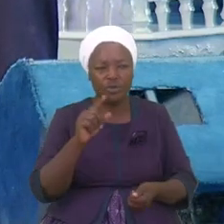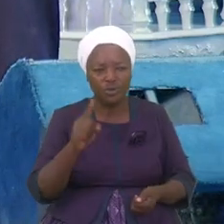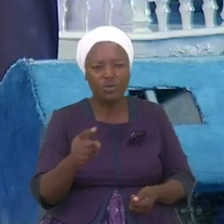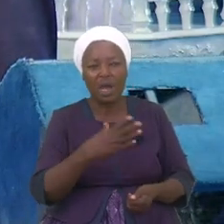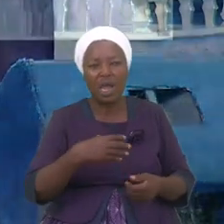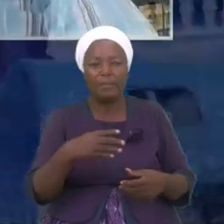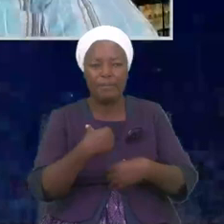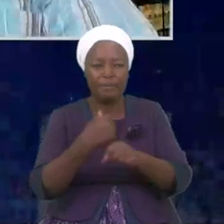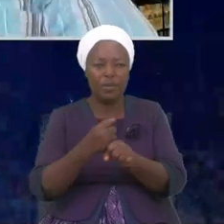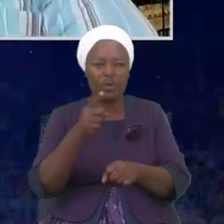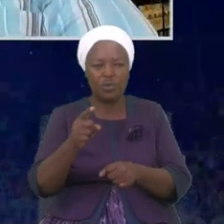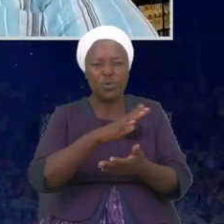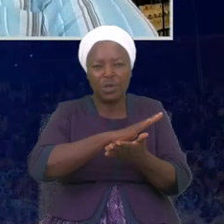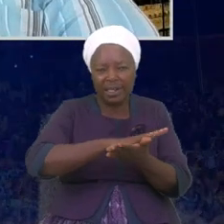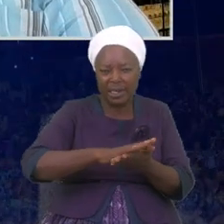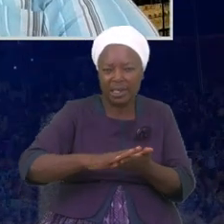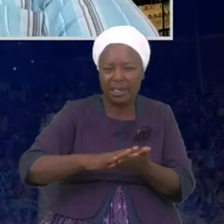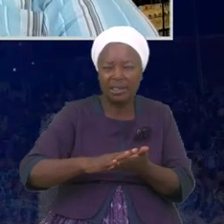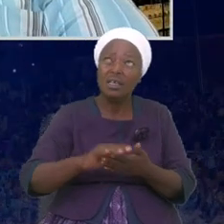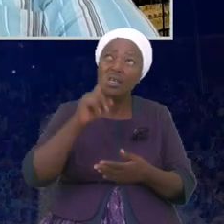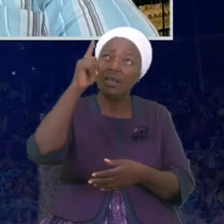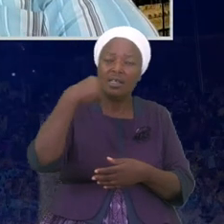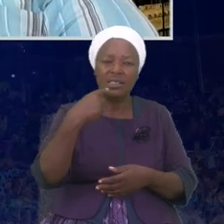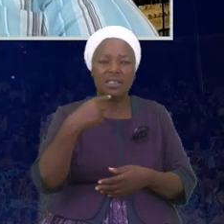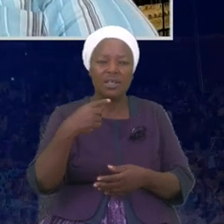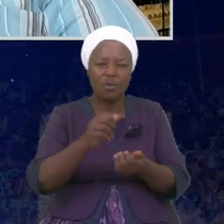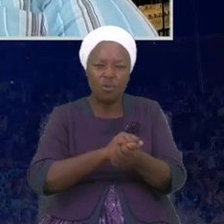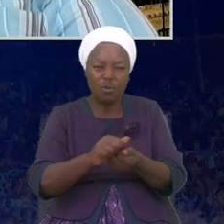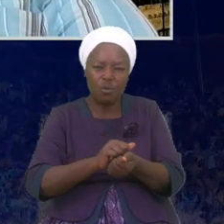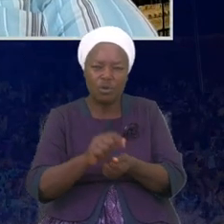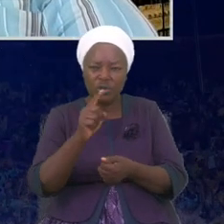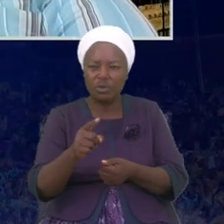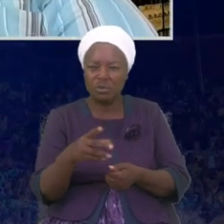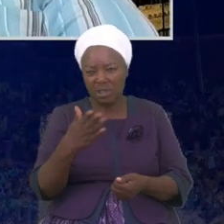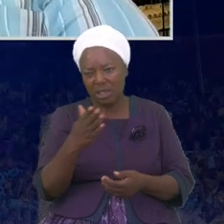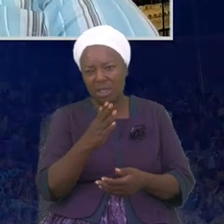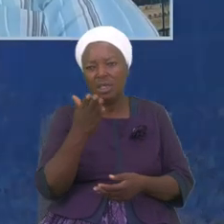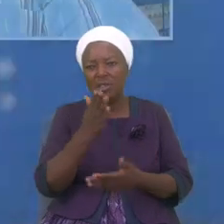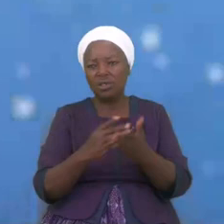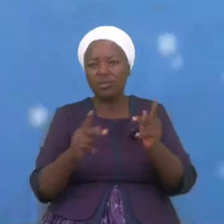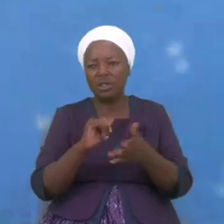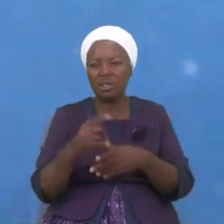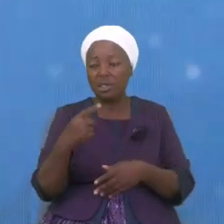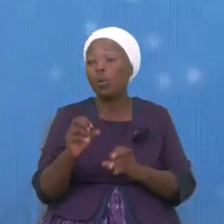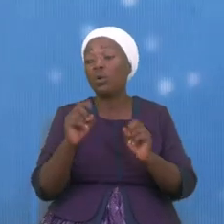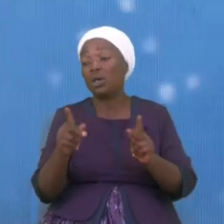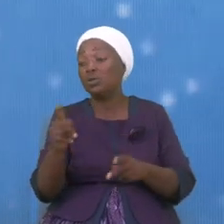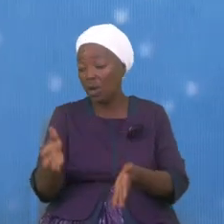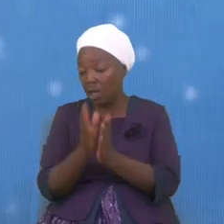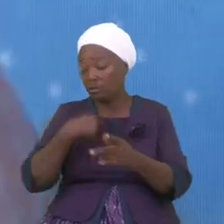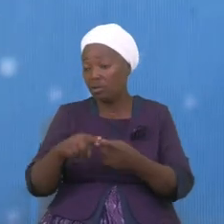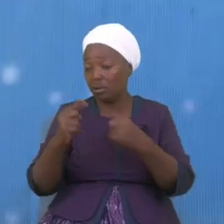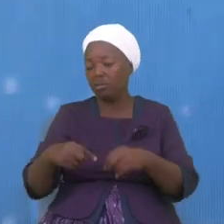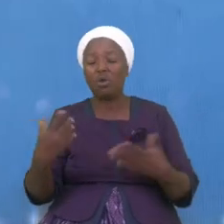you clean. It said, wash you and make you. There are some people that's okay, you told me to come, here I am, I